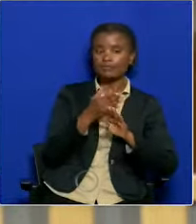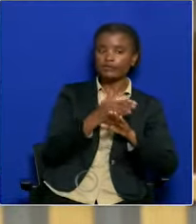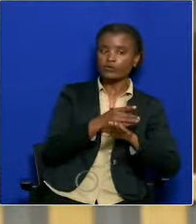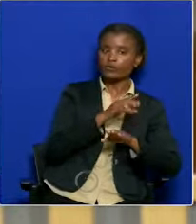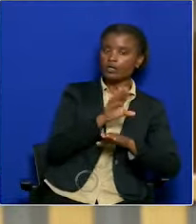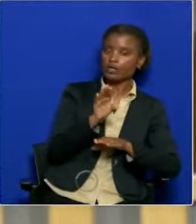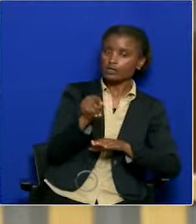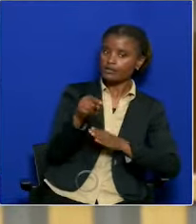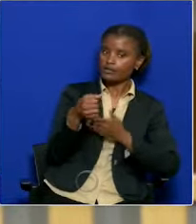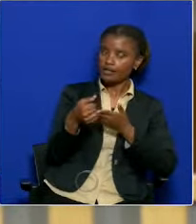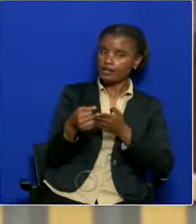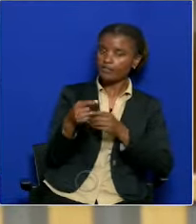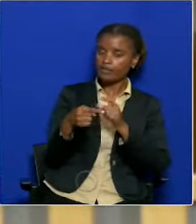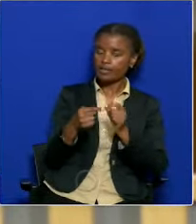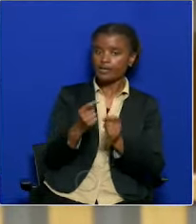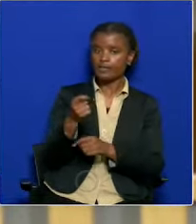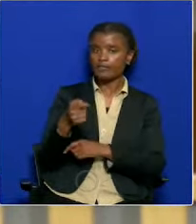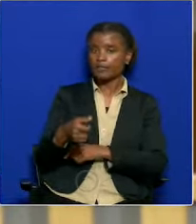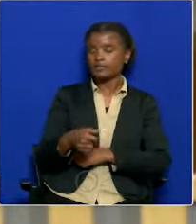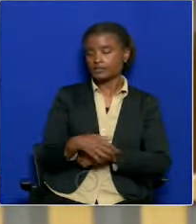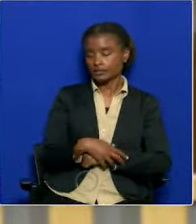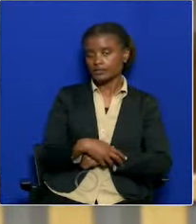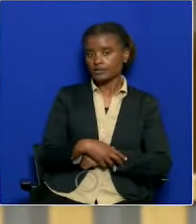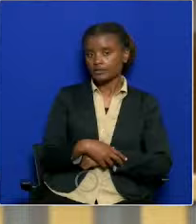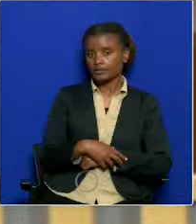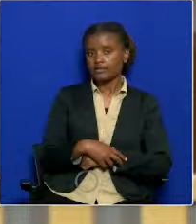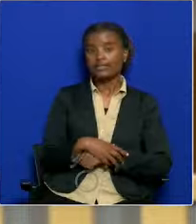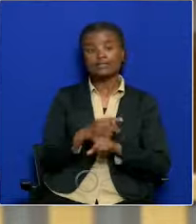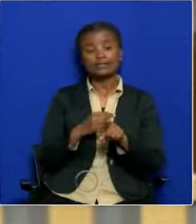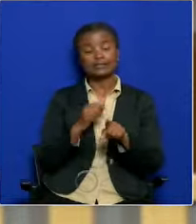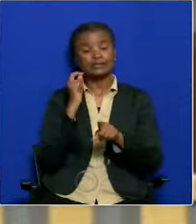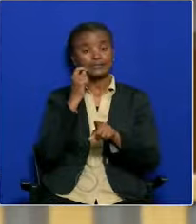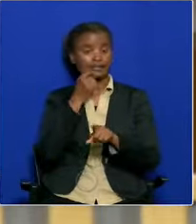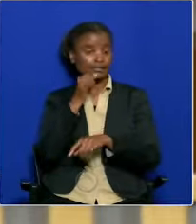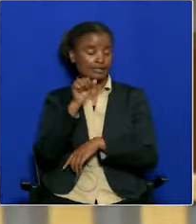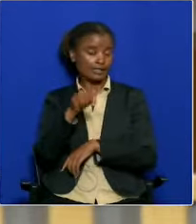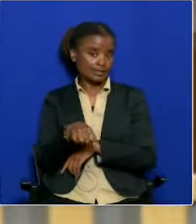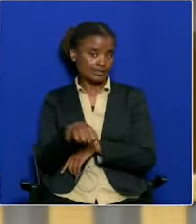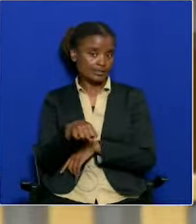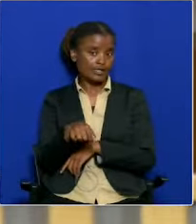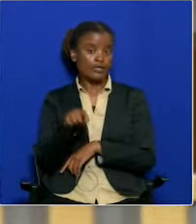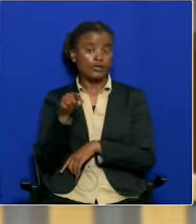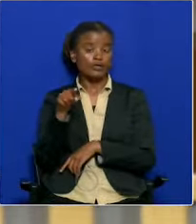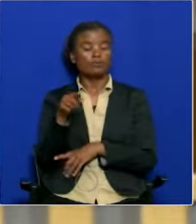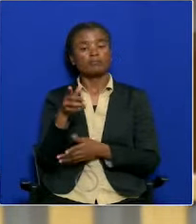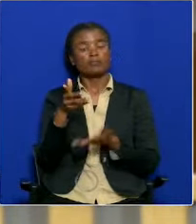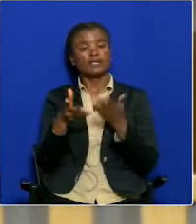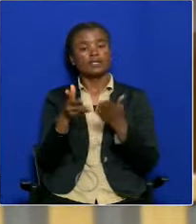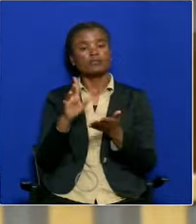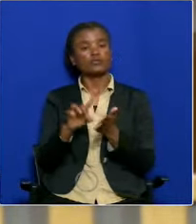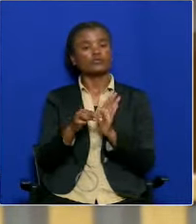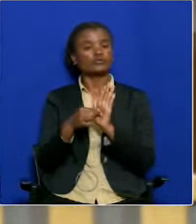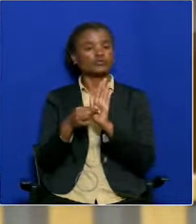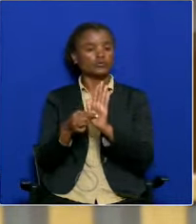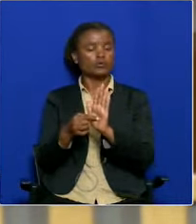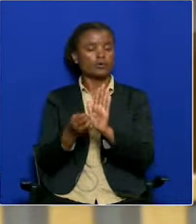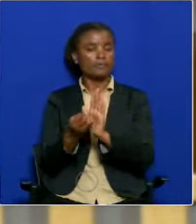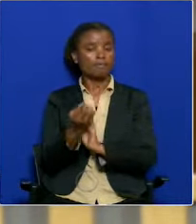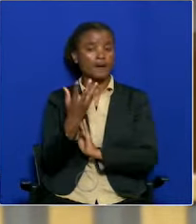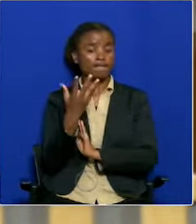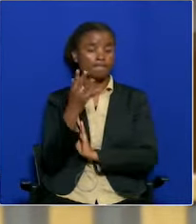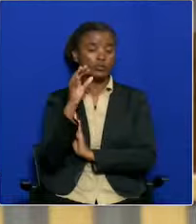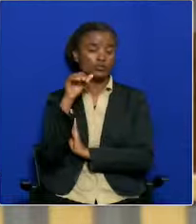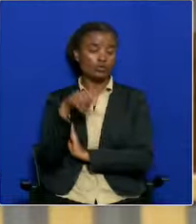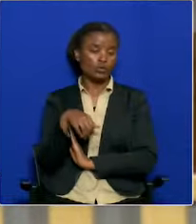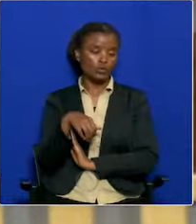And then he says yes, so you say, he says maybe it will reflect tomorrow. And then he says, yes, it